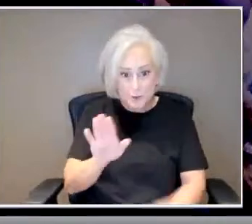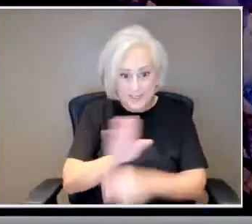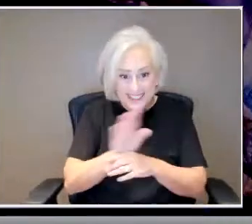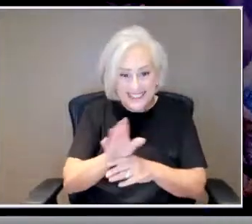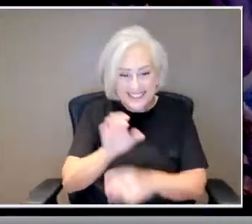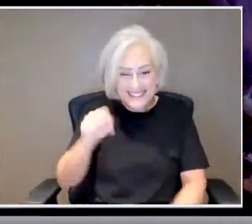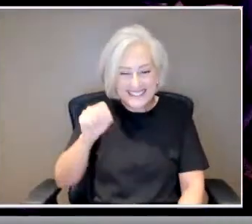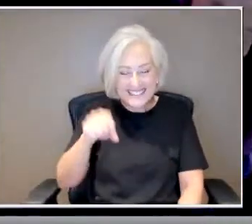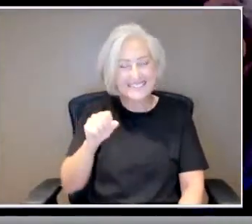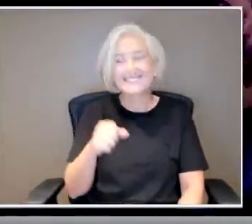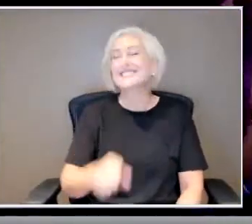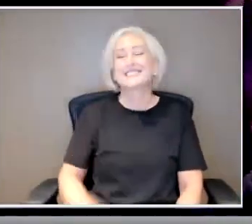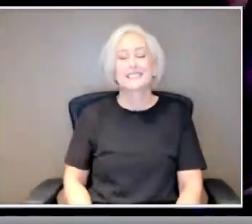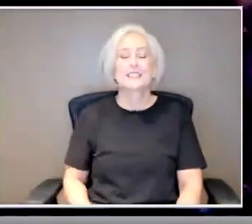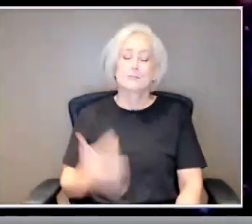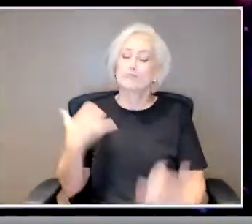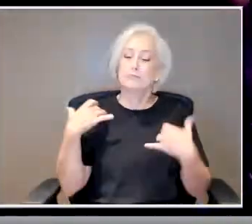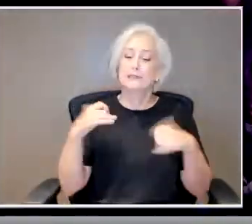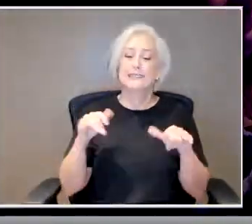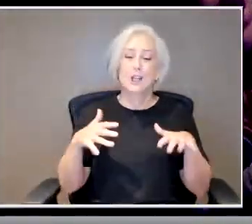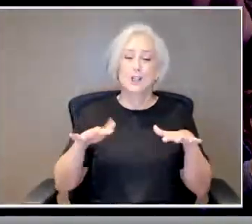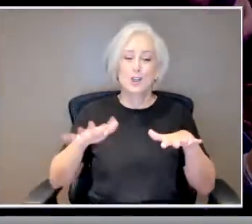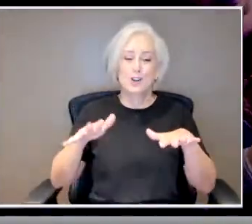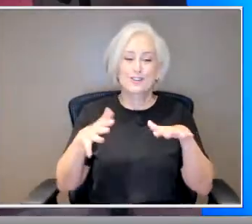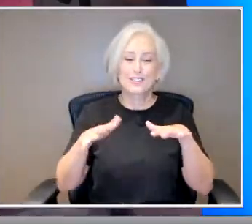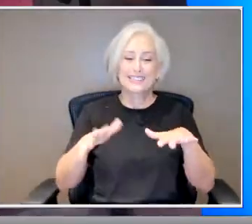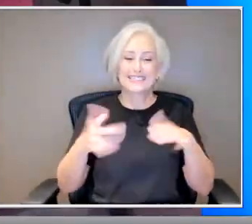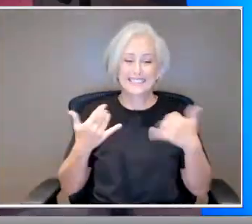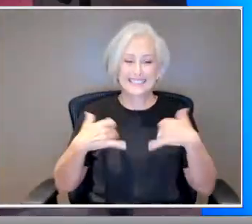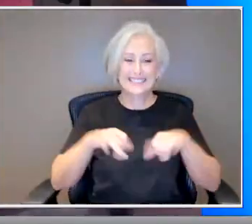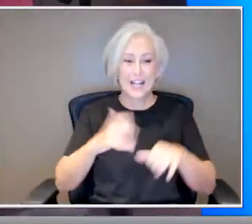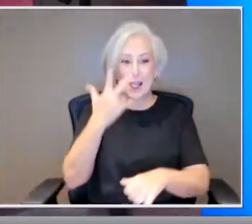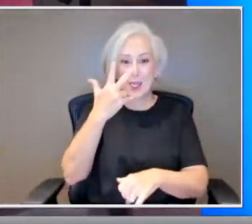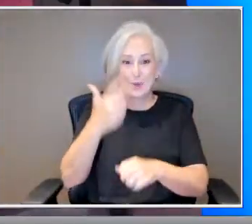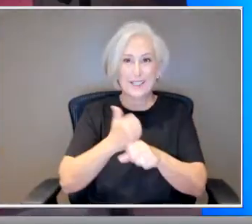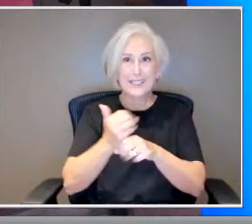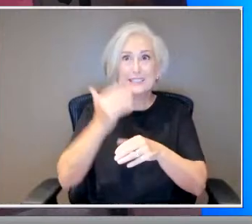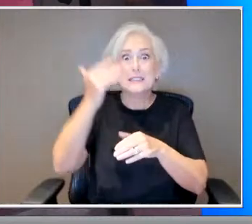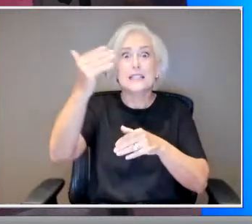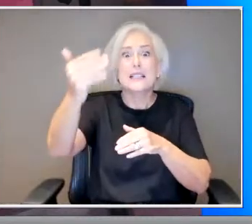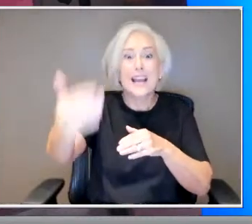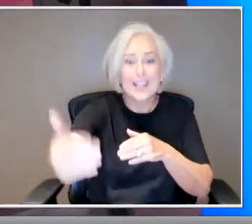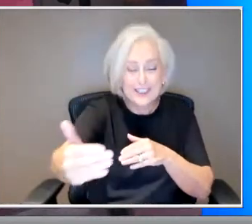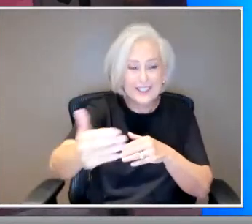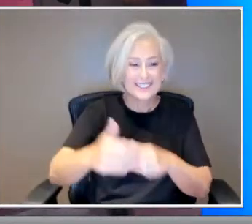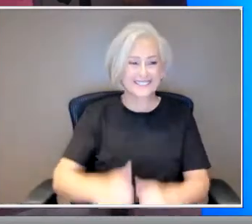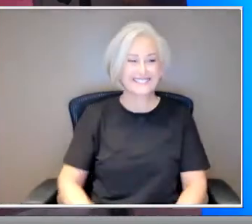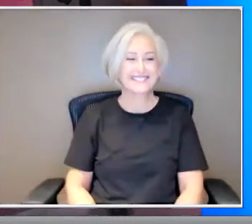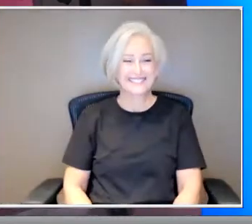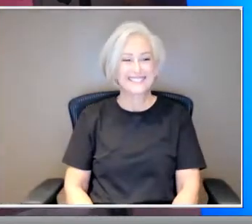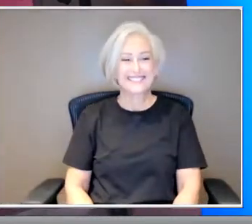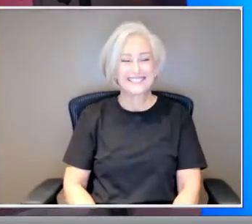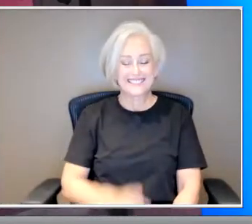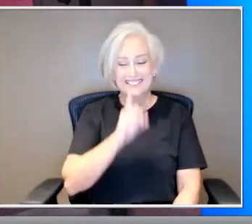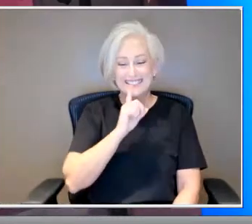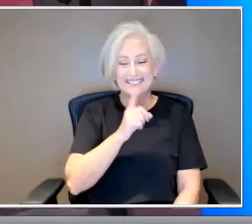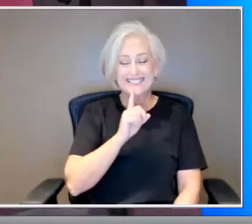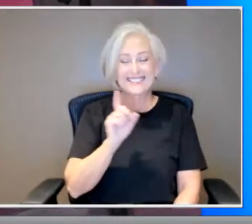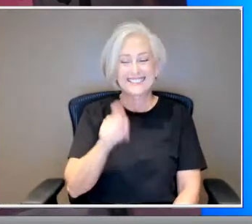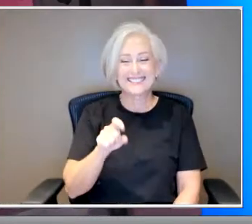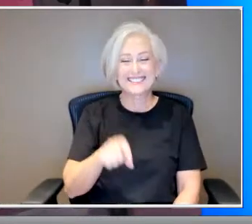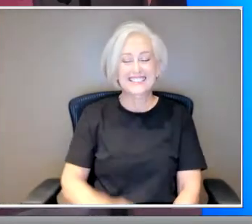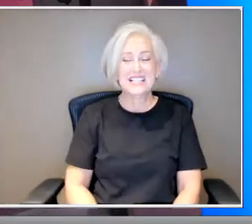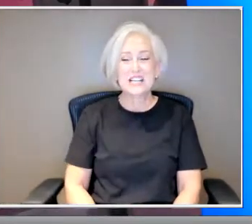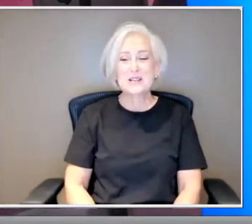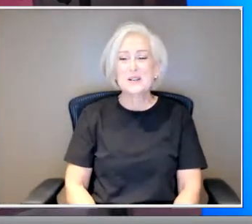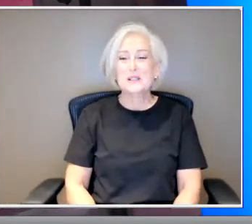She still is nervous. Yeah, she's It's almost 3 years later, and she's. Do I she need cares. to come? Yeah, definitely. cares. Of course. Yeah.